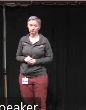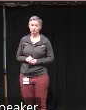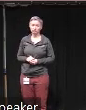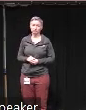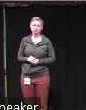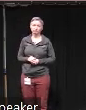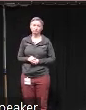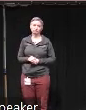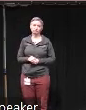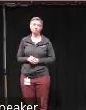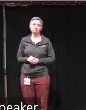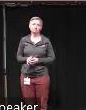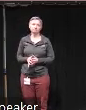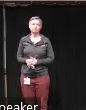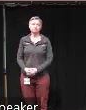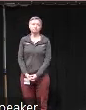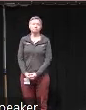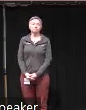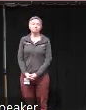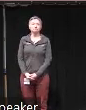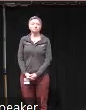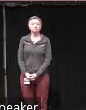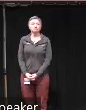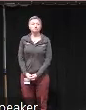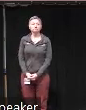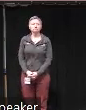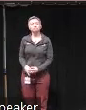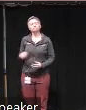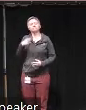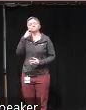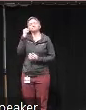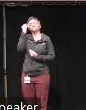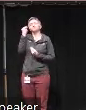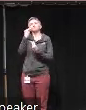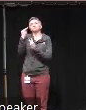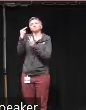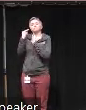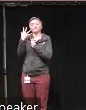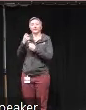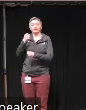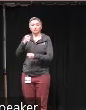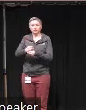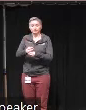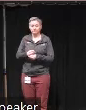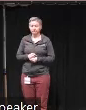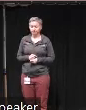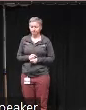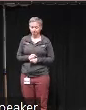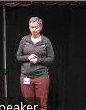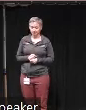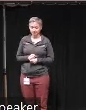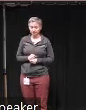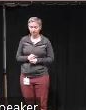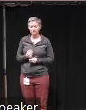overall, I was thinking about the last 5 years, and I was thinking, it